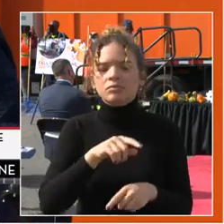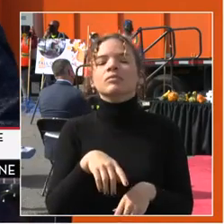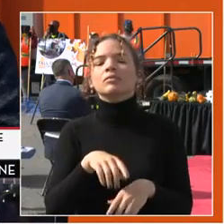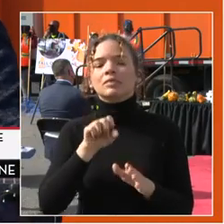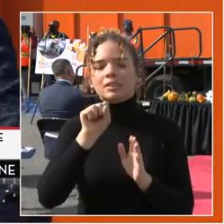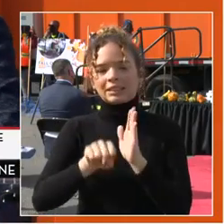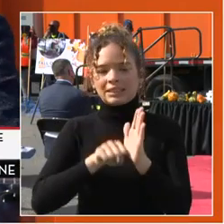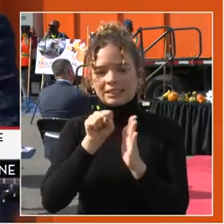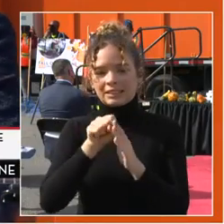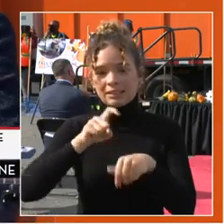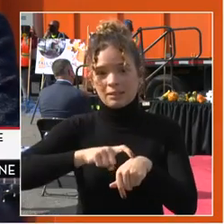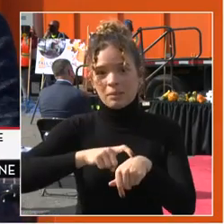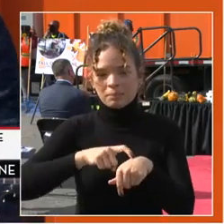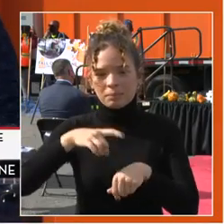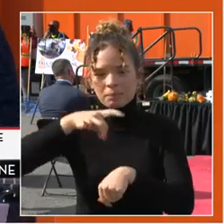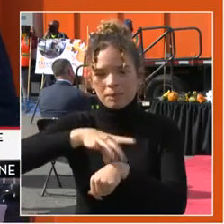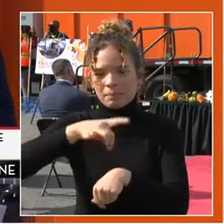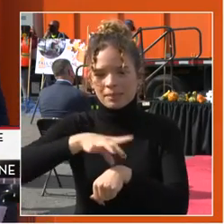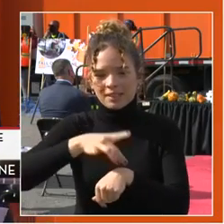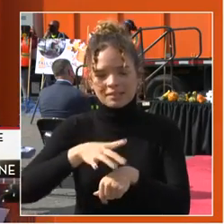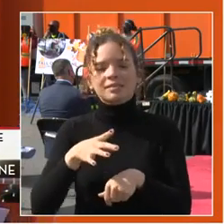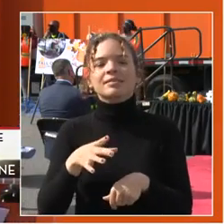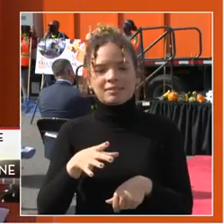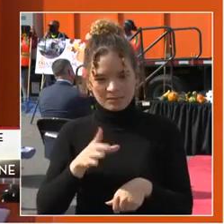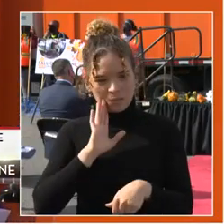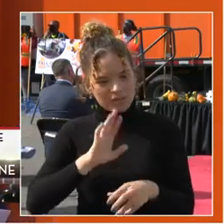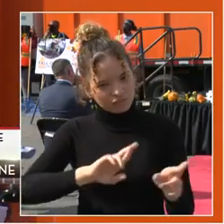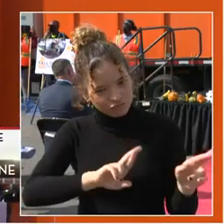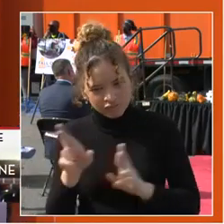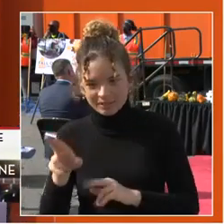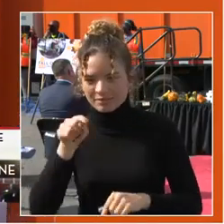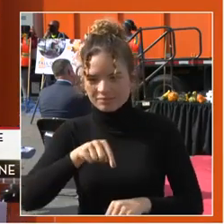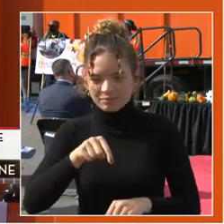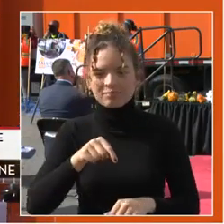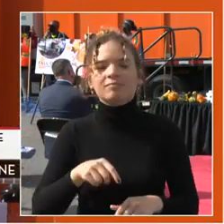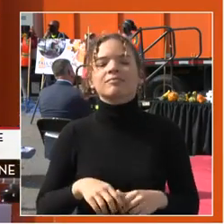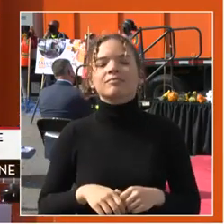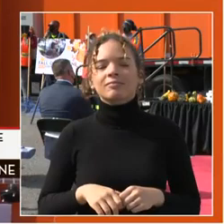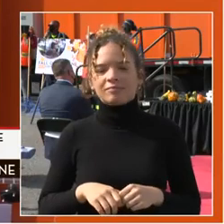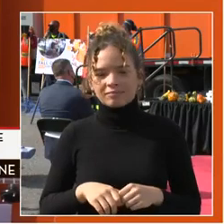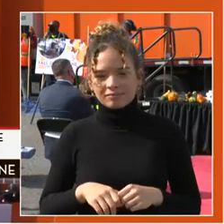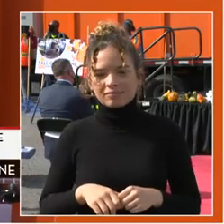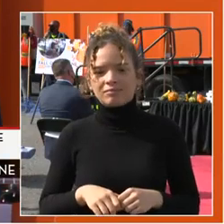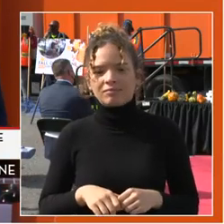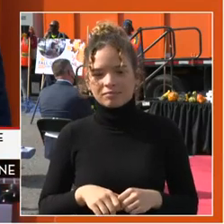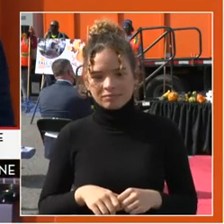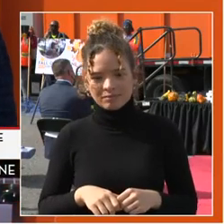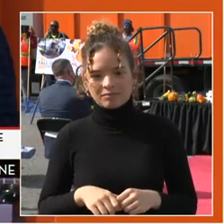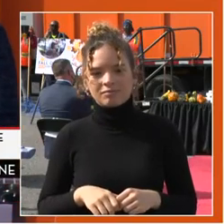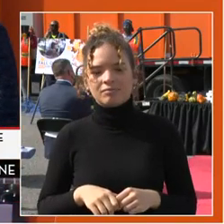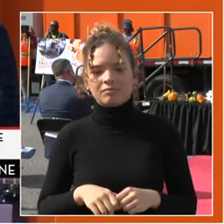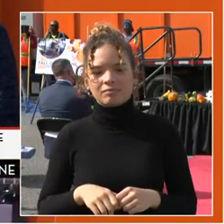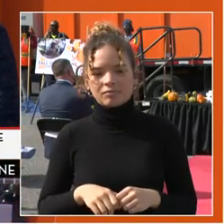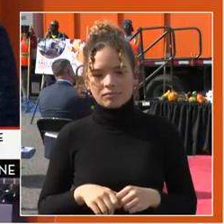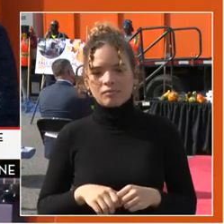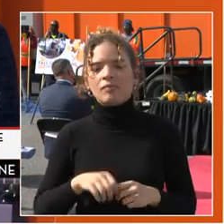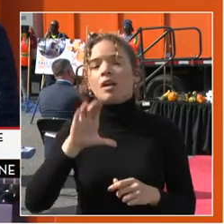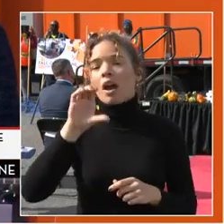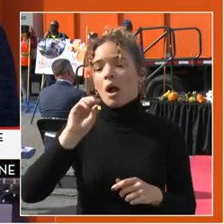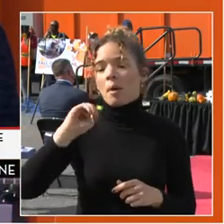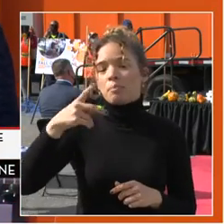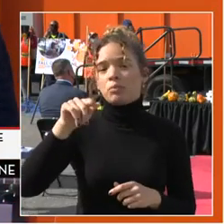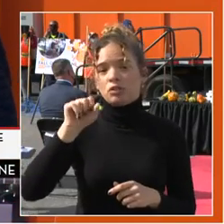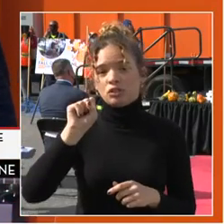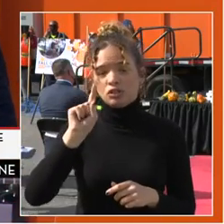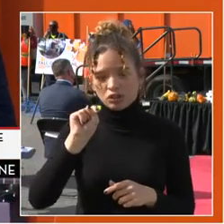that we have a composting program. And we're very serious about food waste and how we